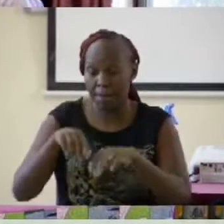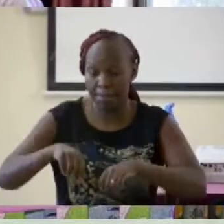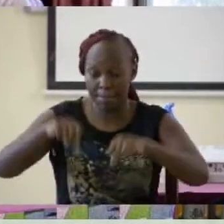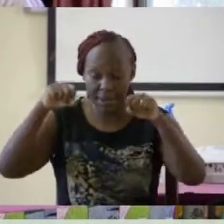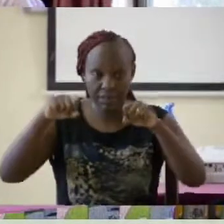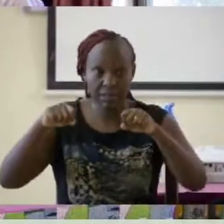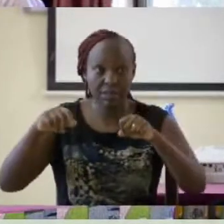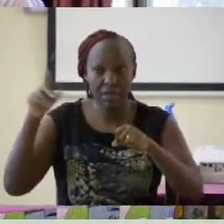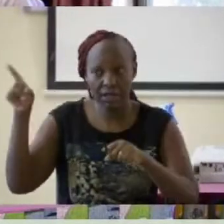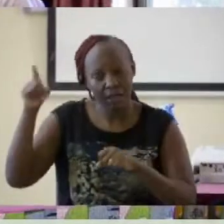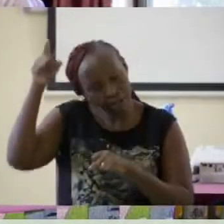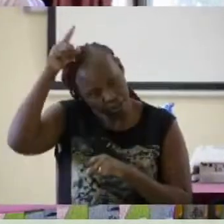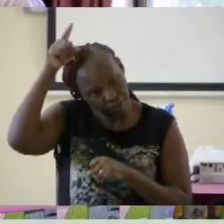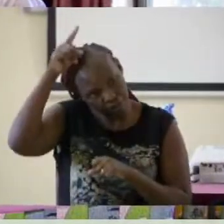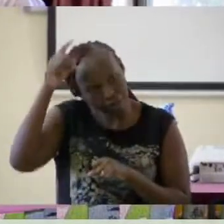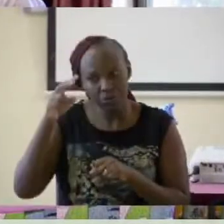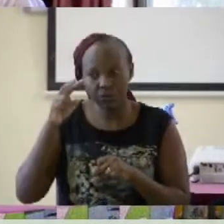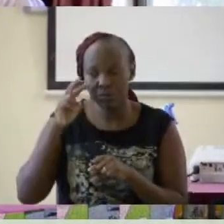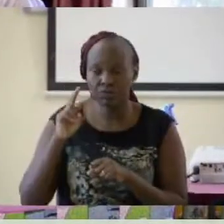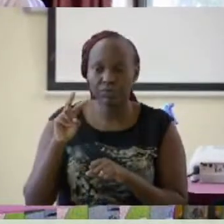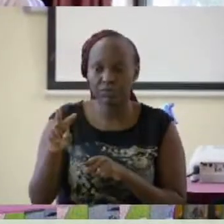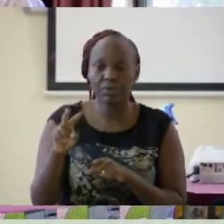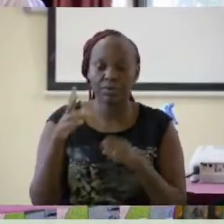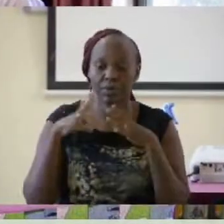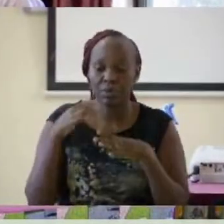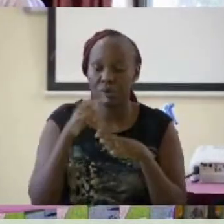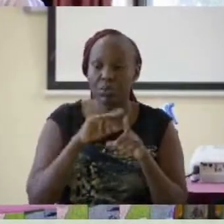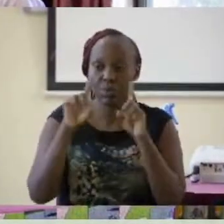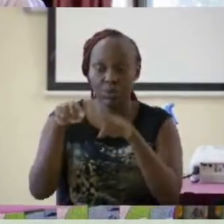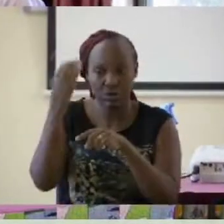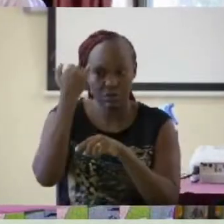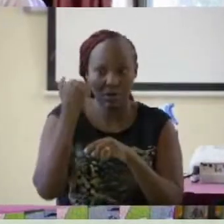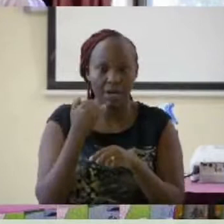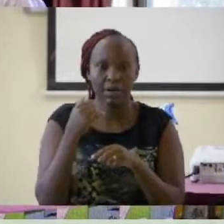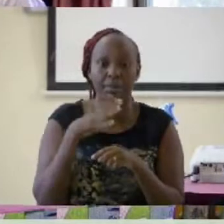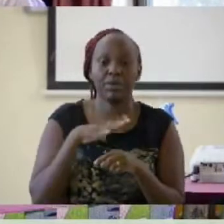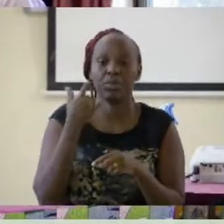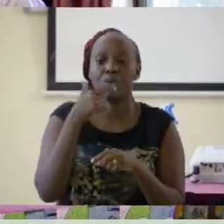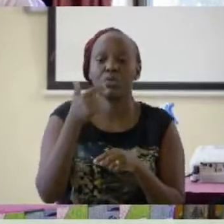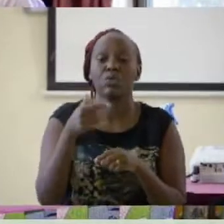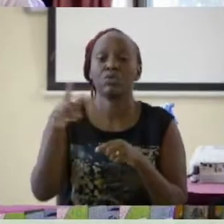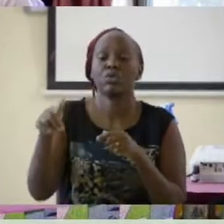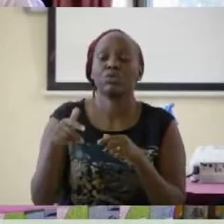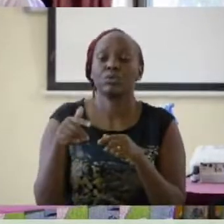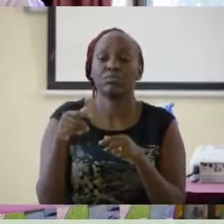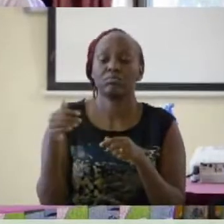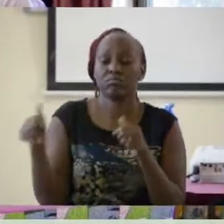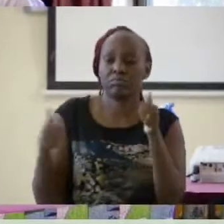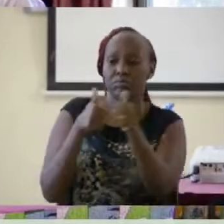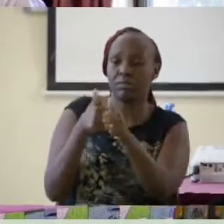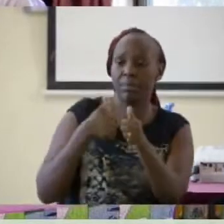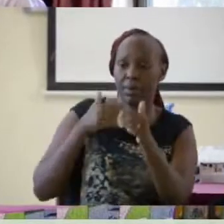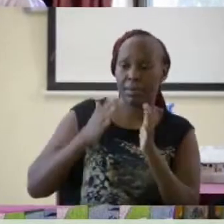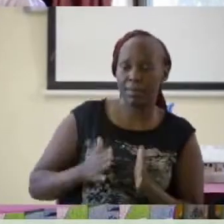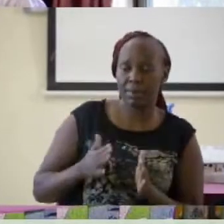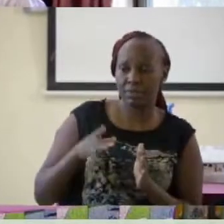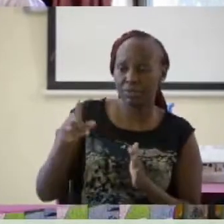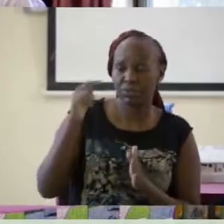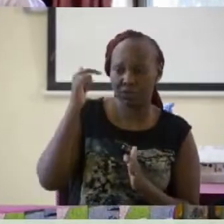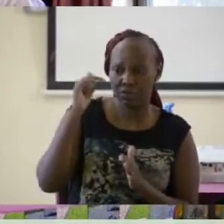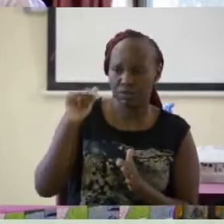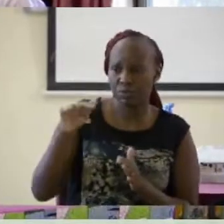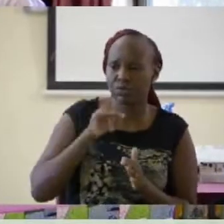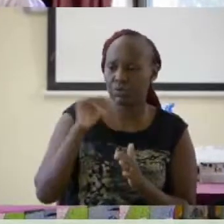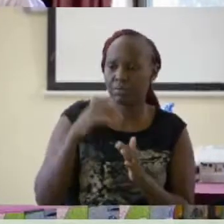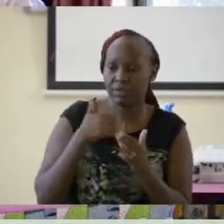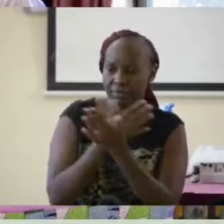the village, we view them, we view people who go to court as people who have betrayed us, all right? They are traitors, and we